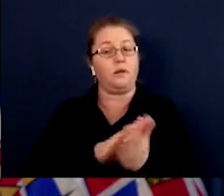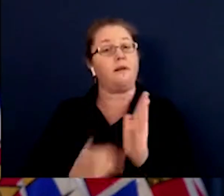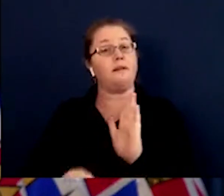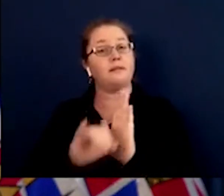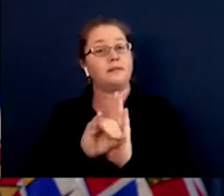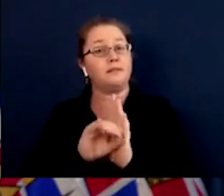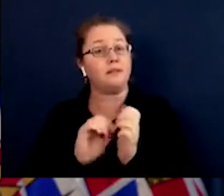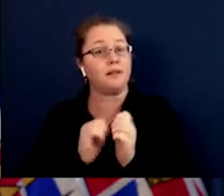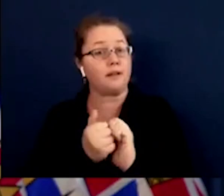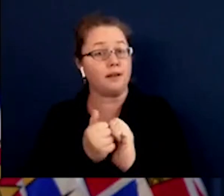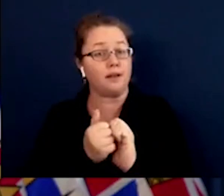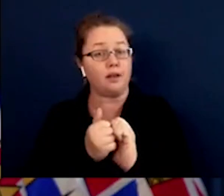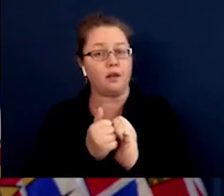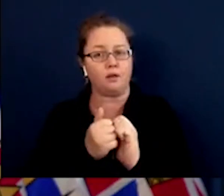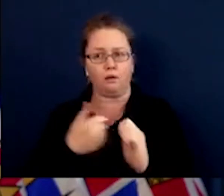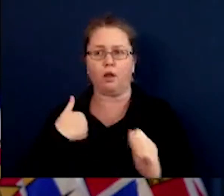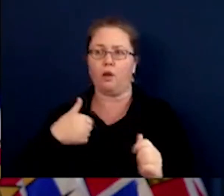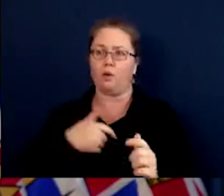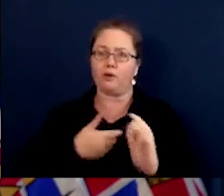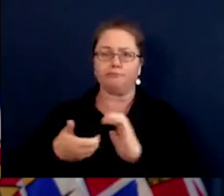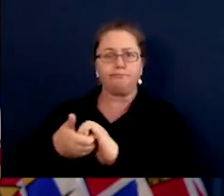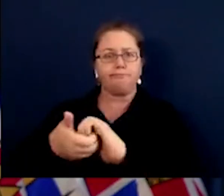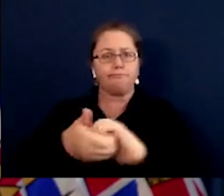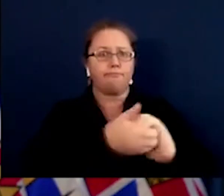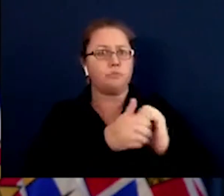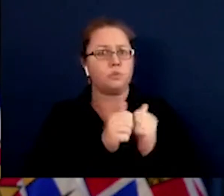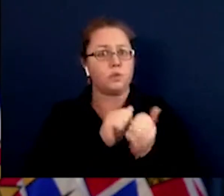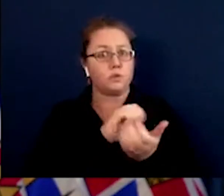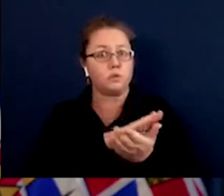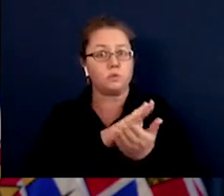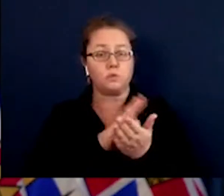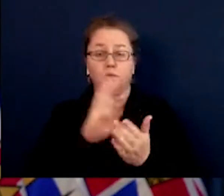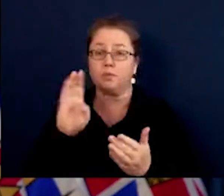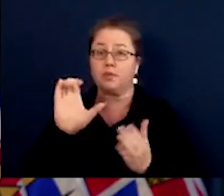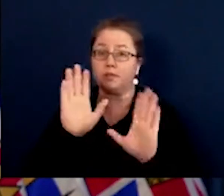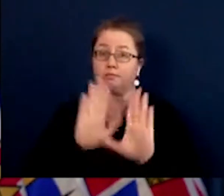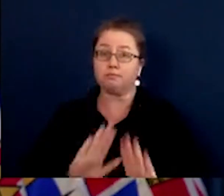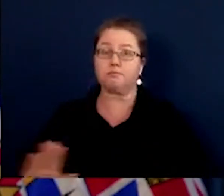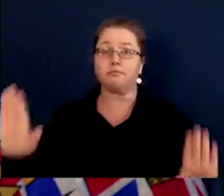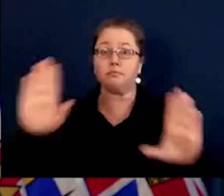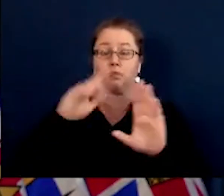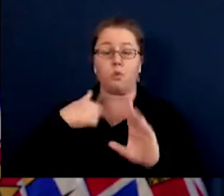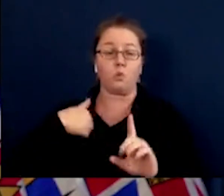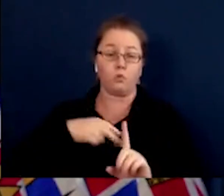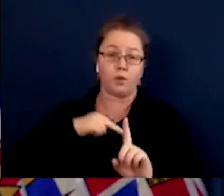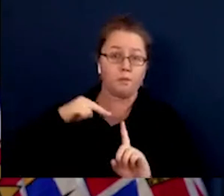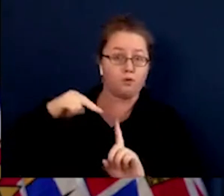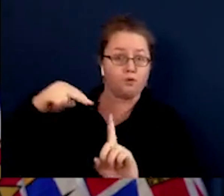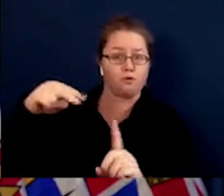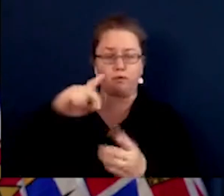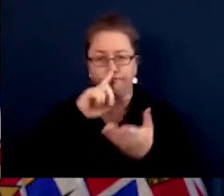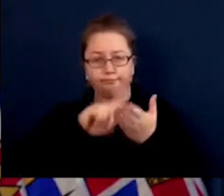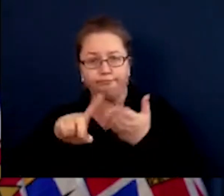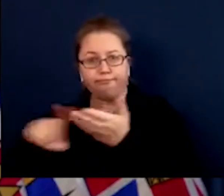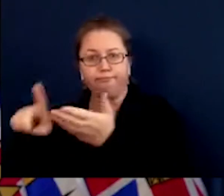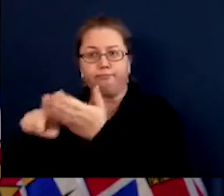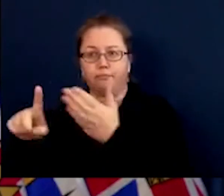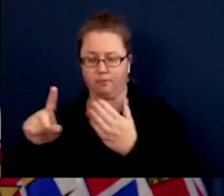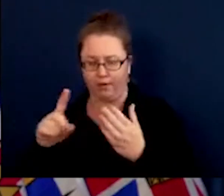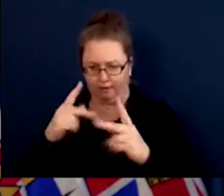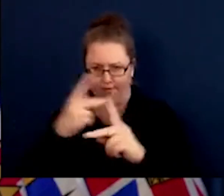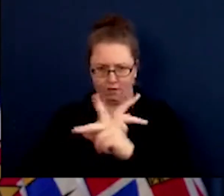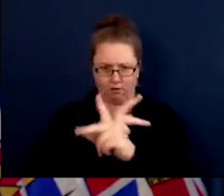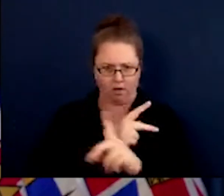this outbreak came because of the work that we're doing with schools across the province to monitor and to contact trace